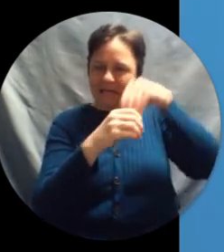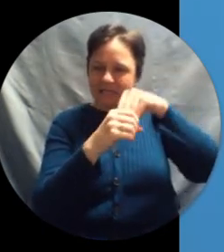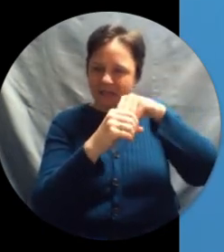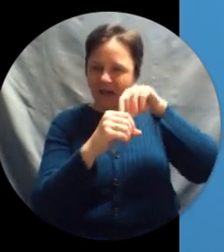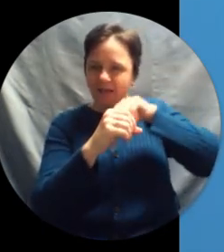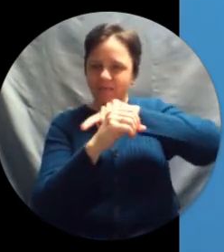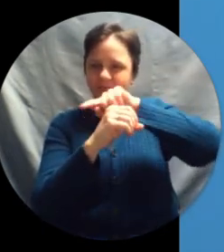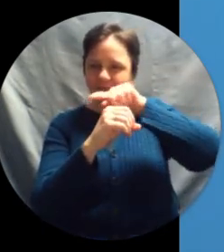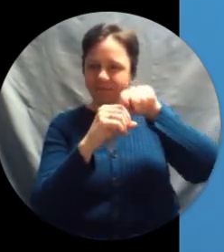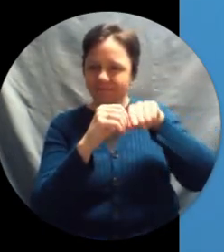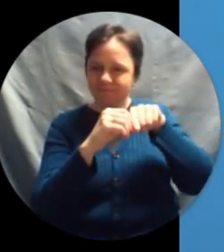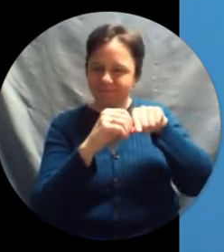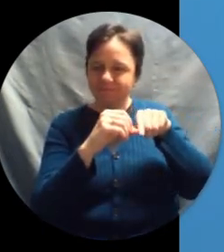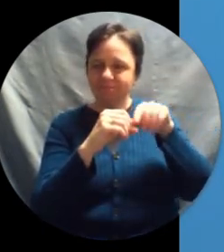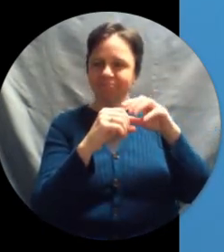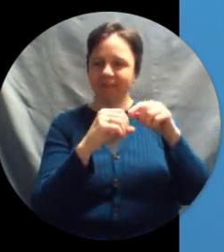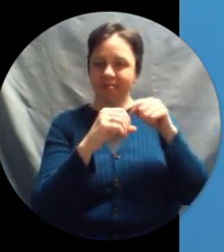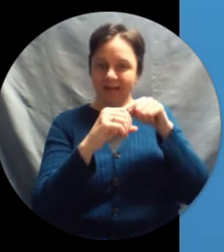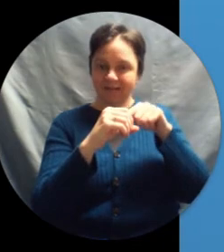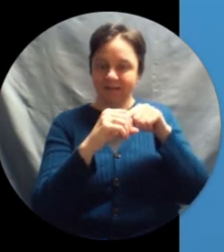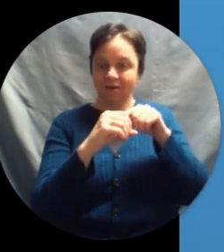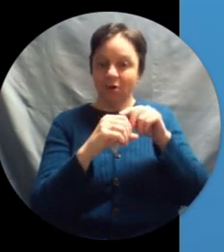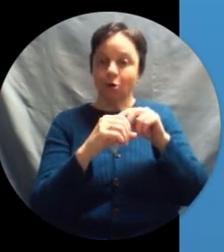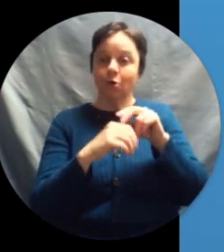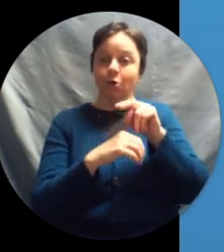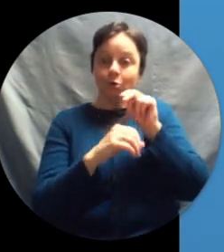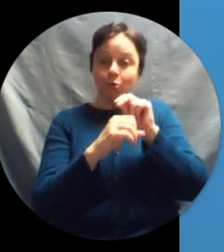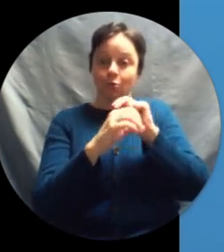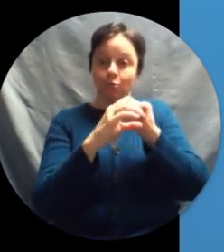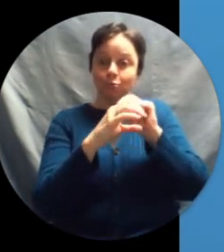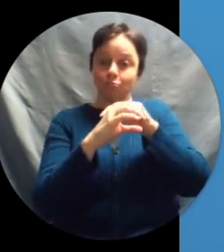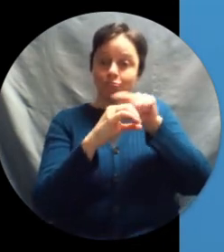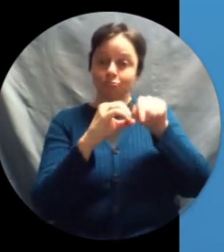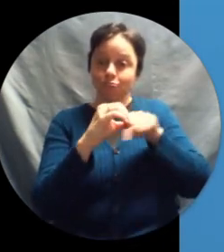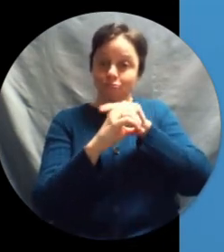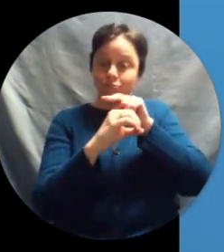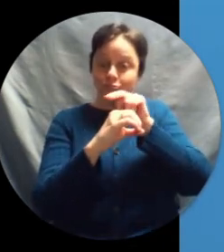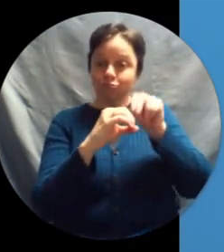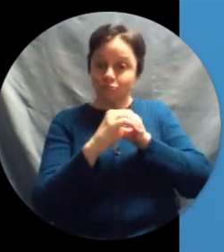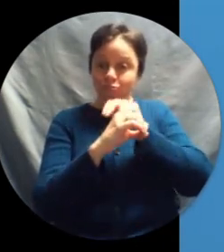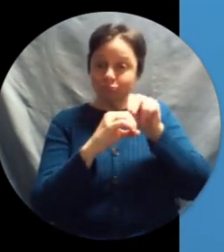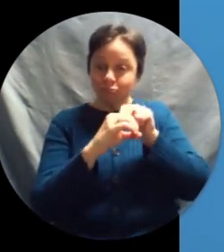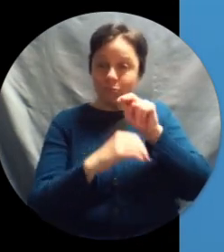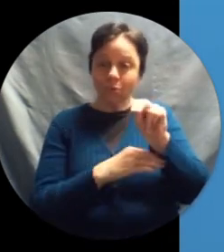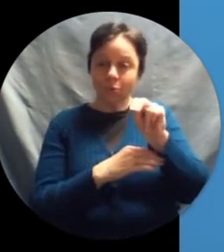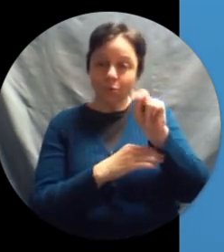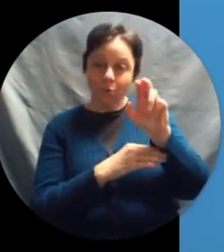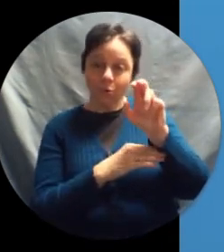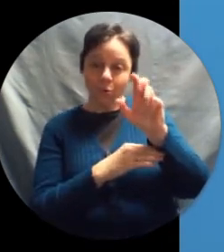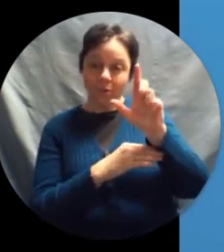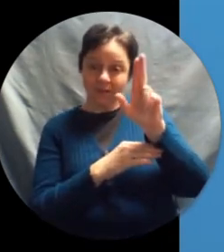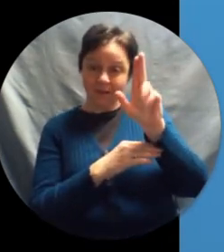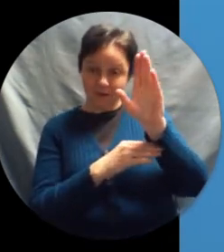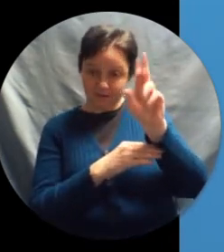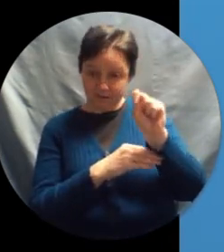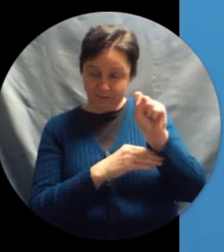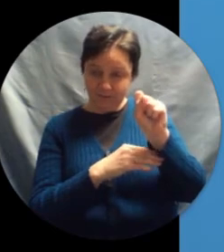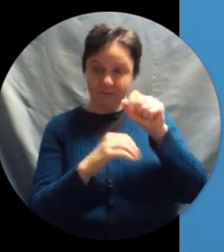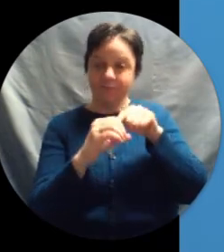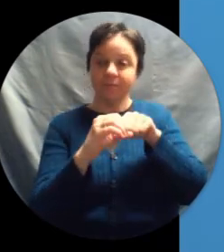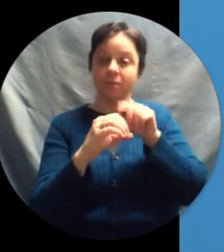our nucleus. Okay, and the protons are going to be there. The protons have a positive charge.